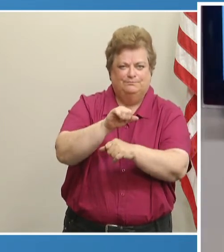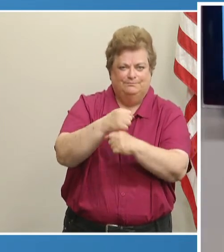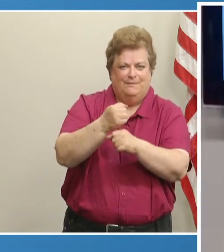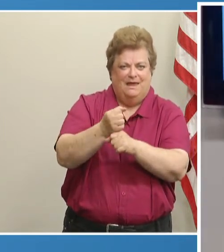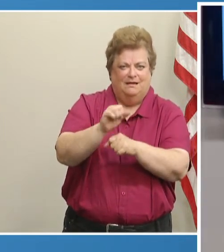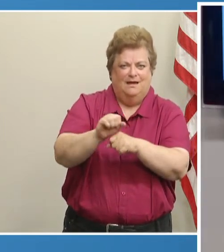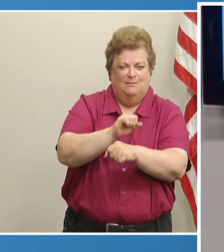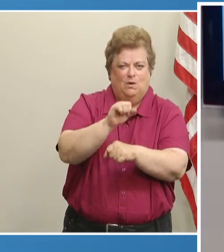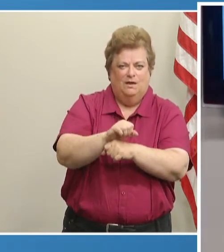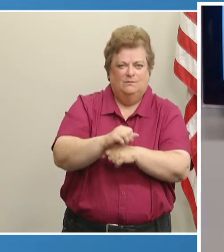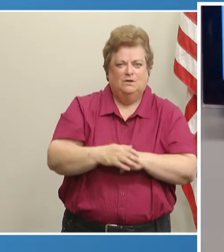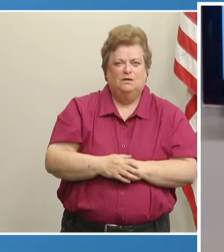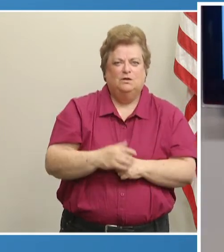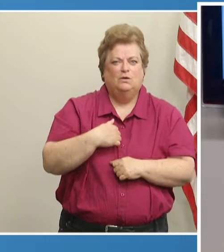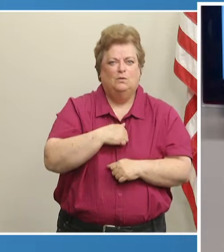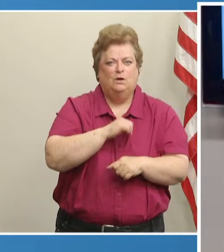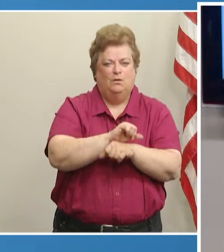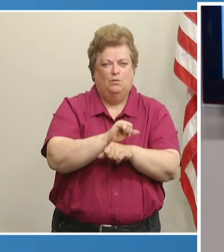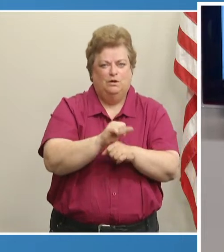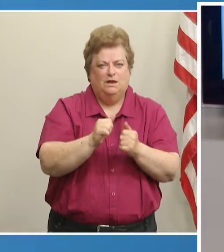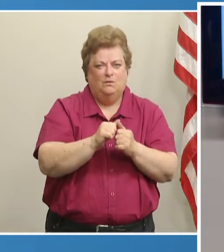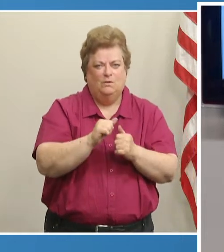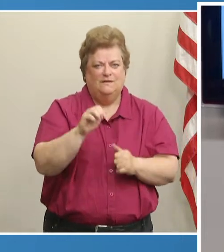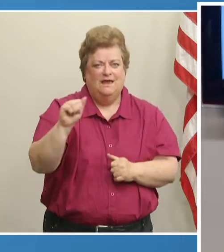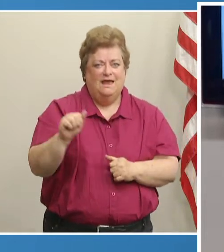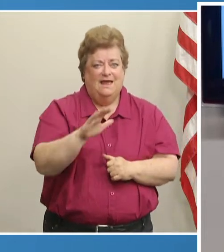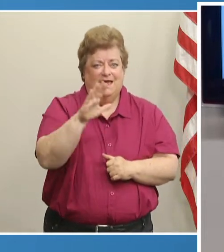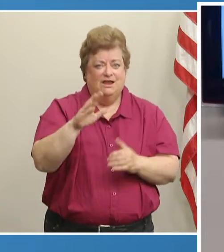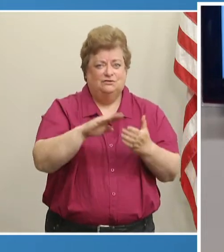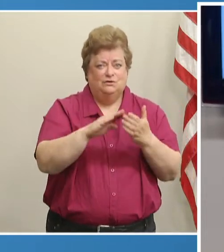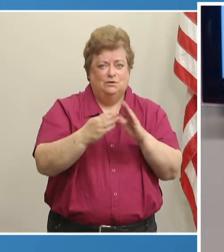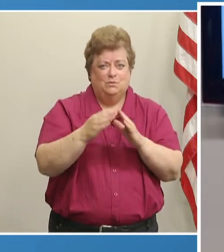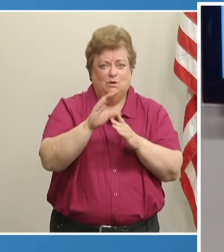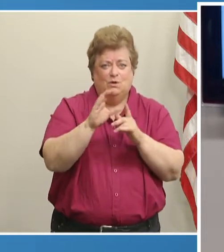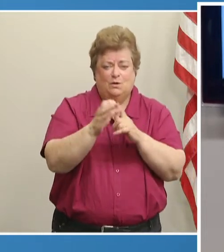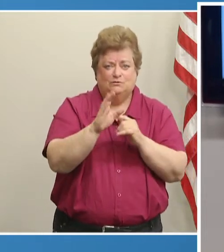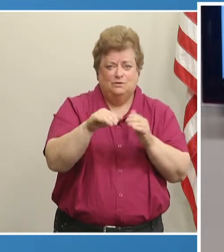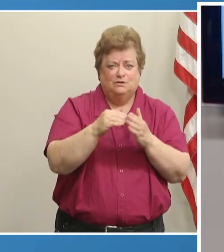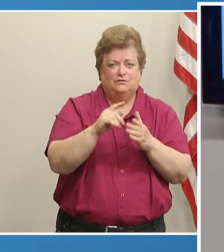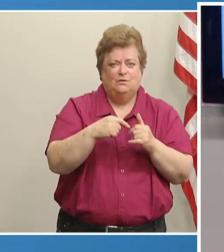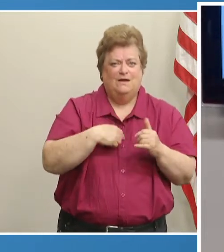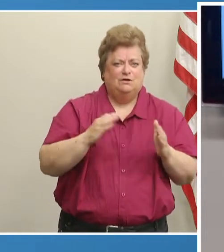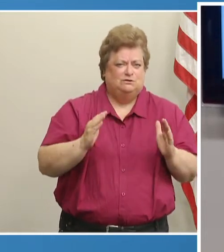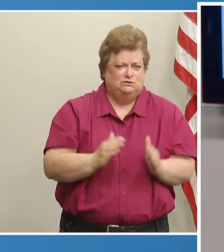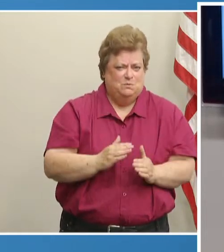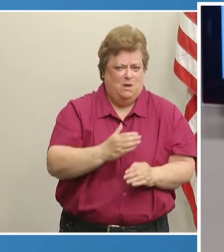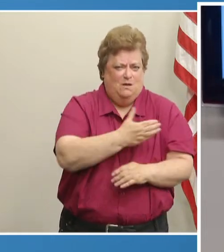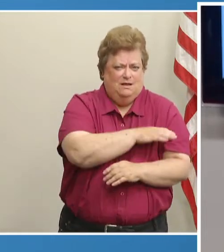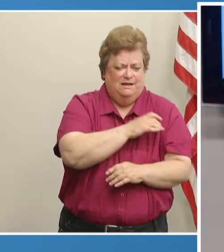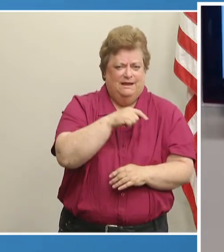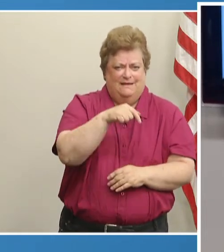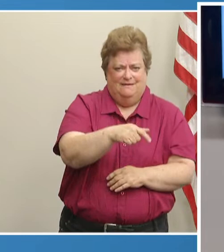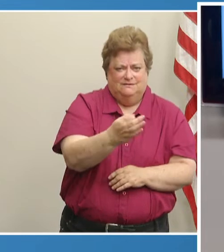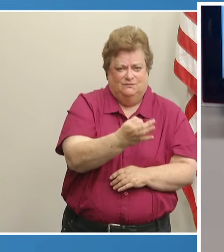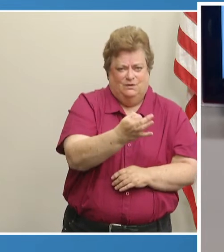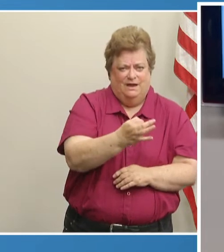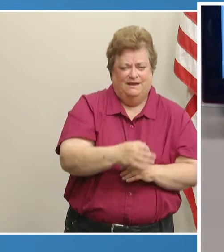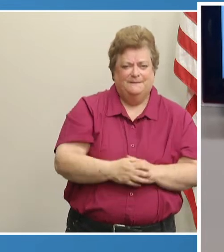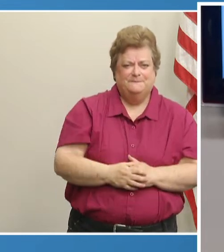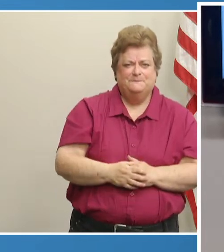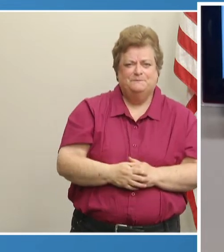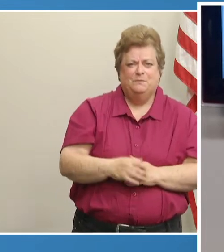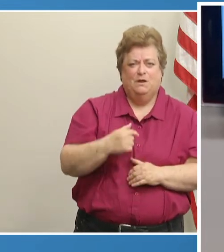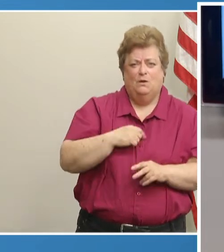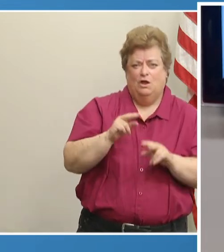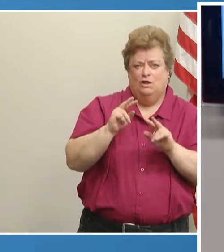also partnering again with the Asian Community and Cultural Center to host a smaller scale clinic on this Friday. As we look